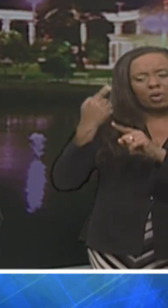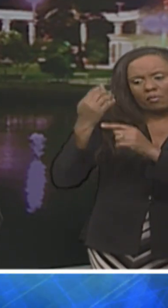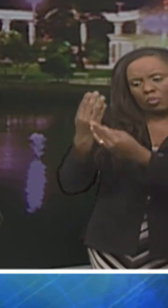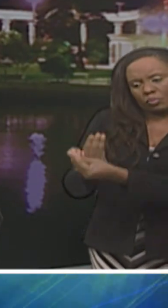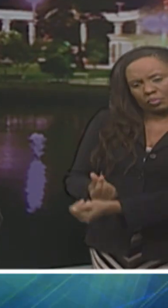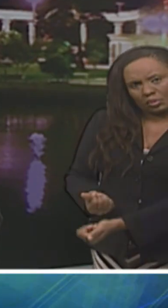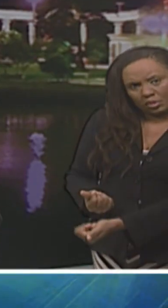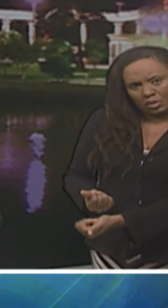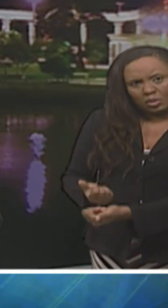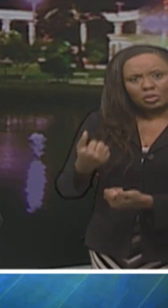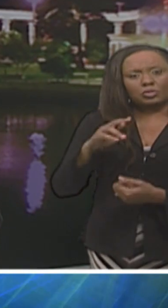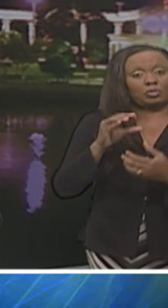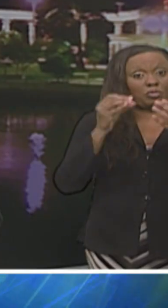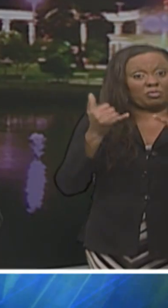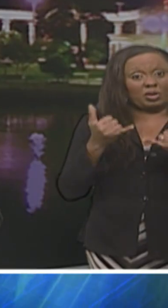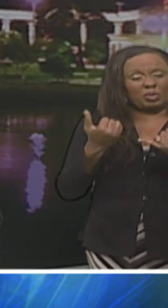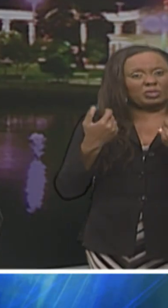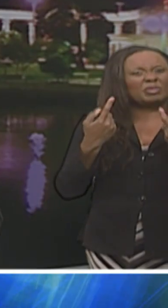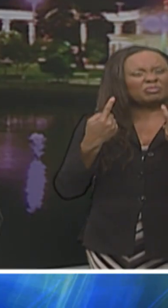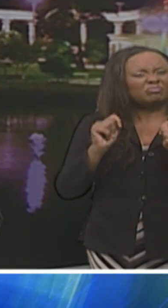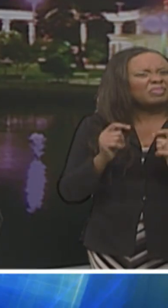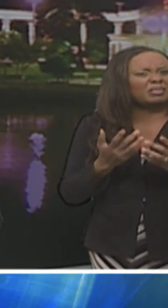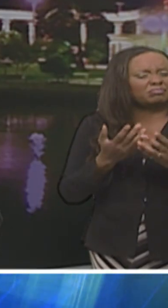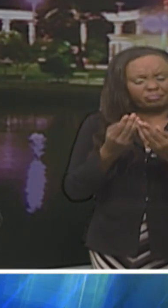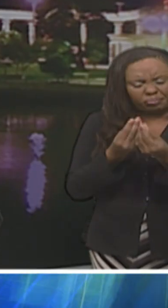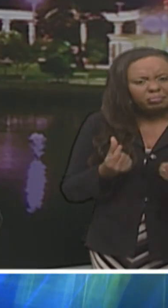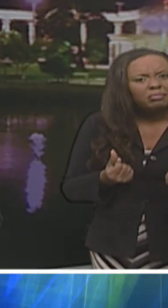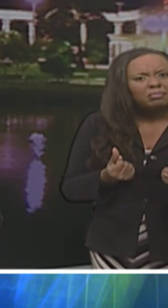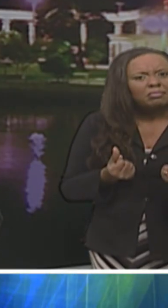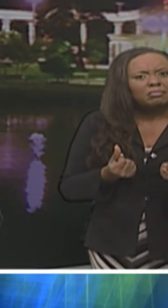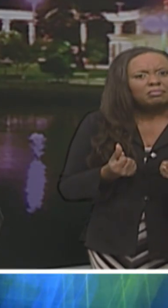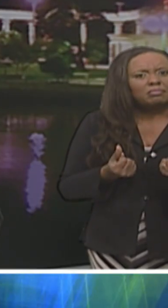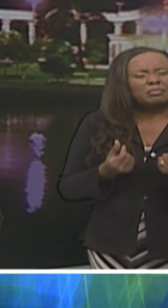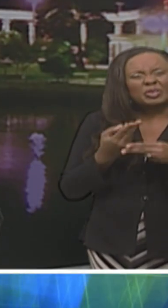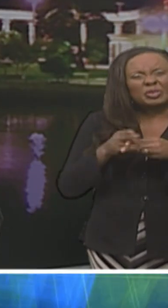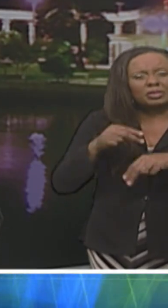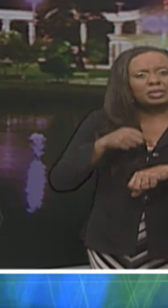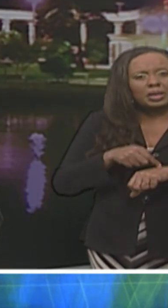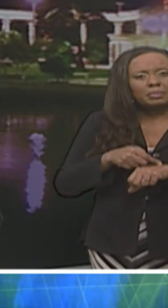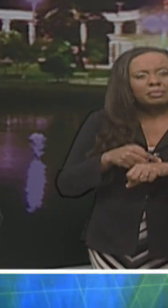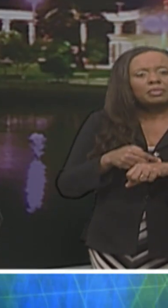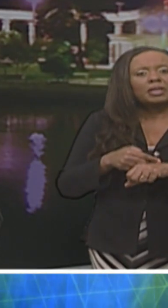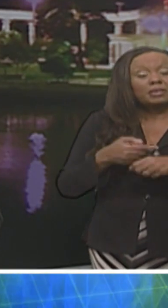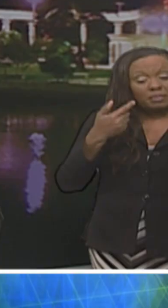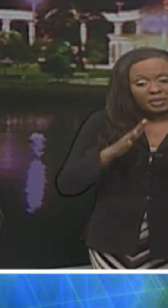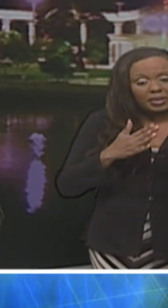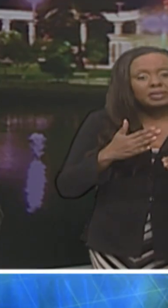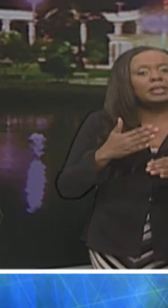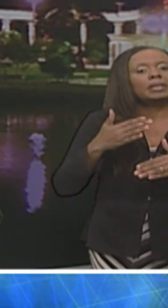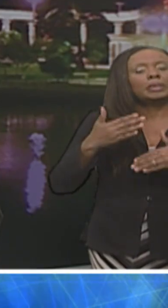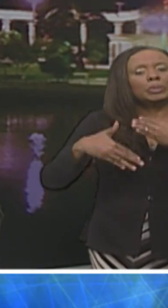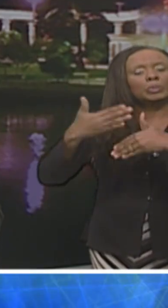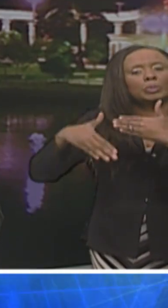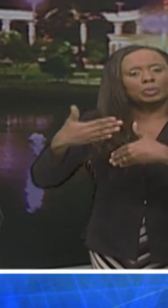a critical solution or critical endeavor. From an environmental standpoint, based on our research, based on what we're doing, based on what we're seeing done